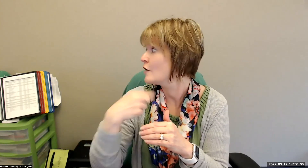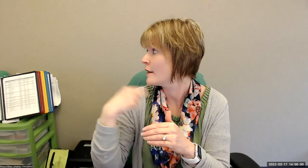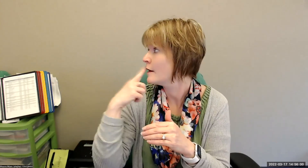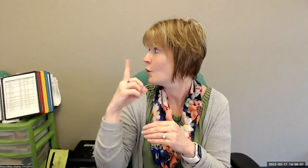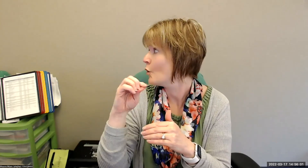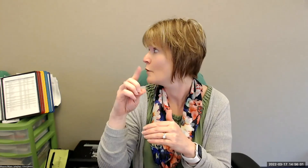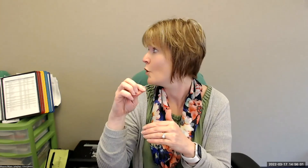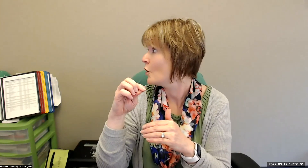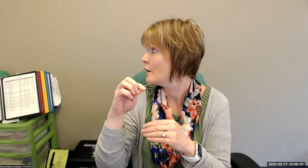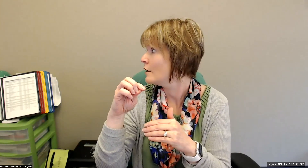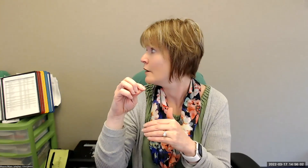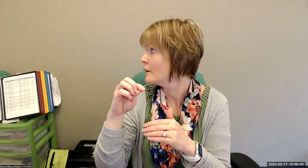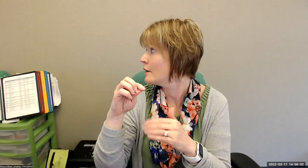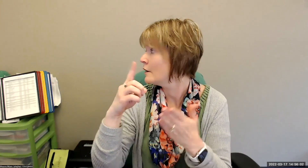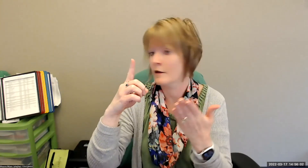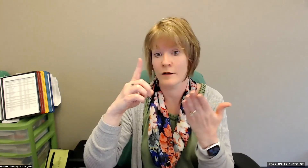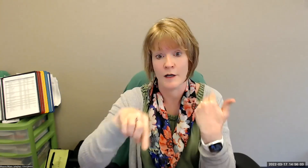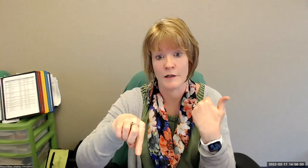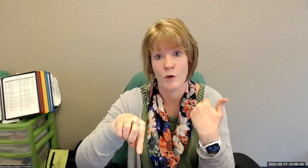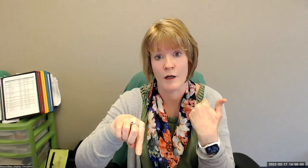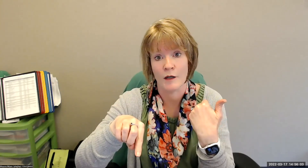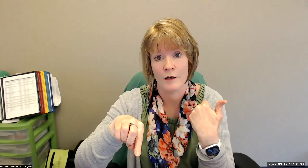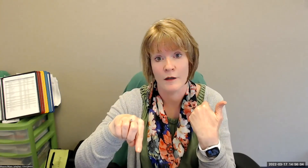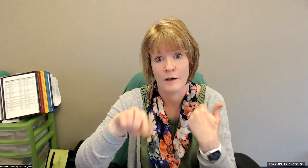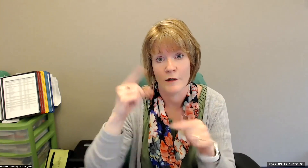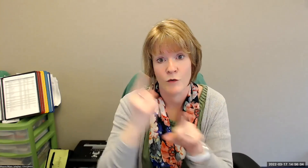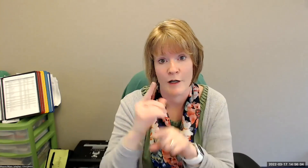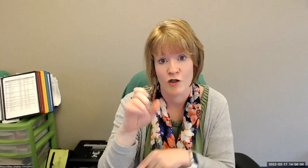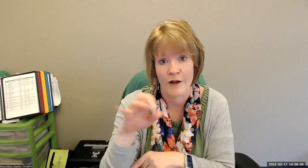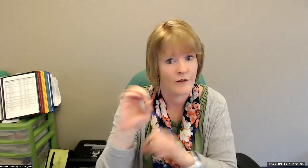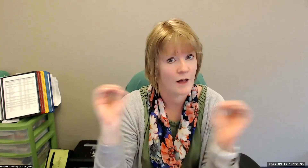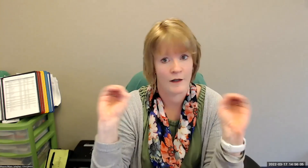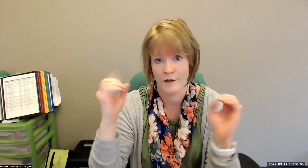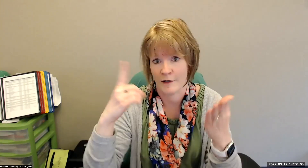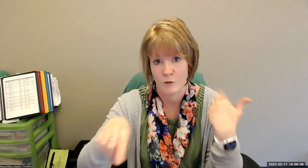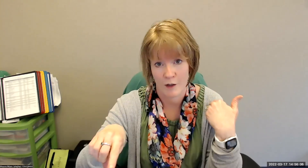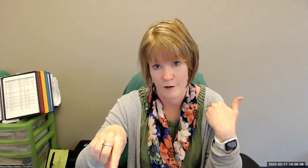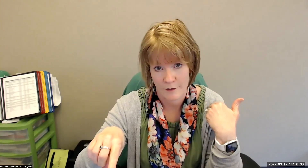believe that's true that we have March and then just one more next week.